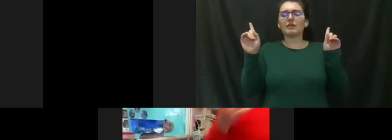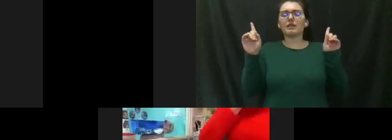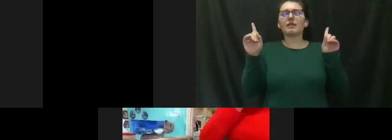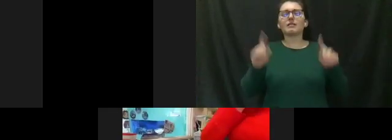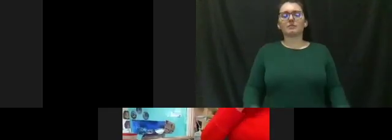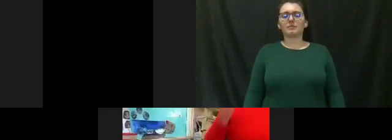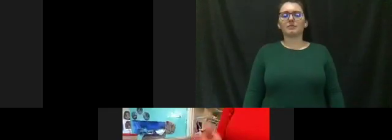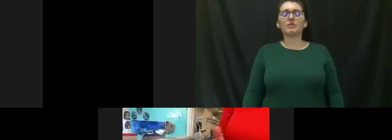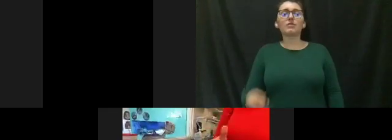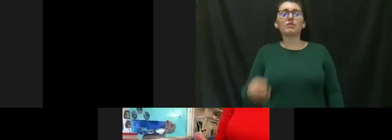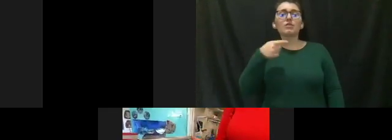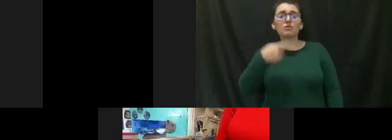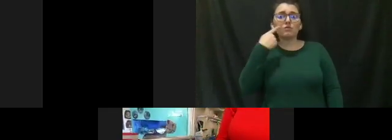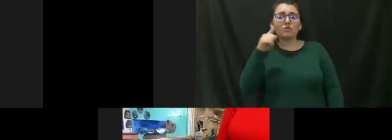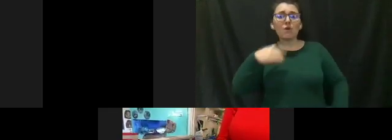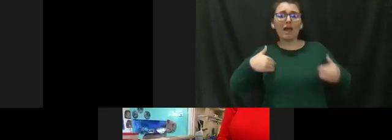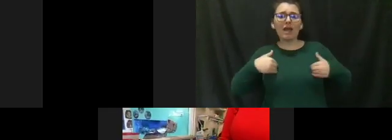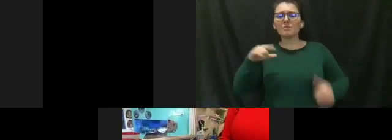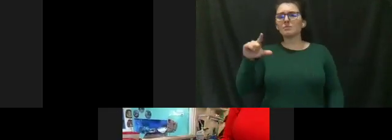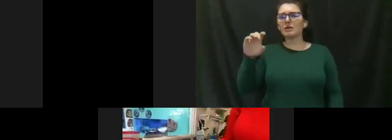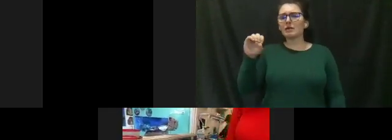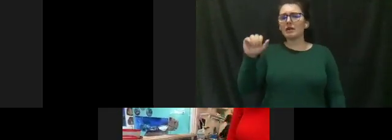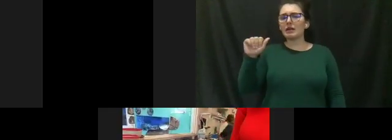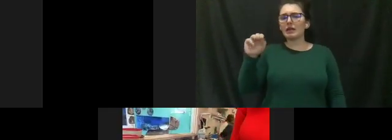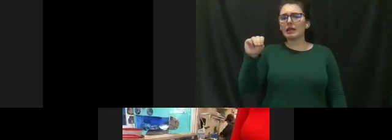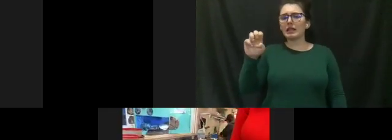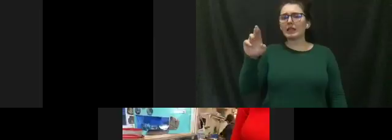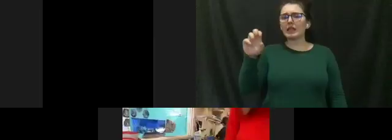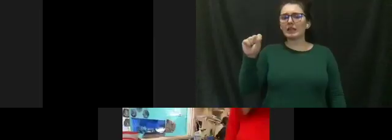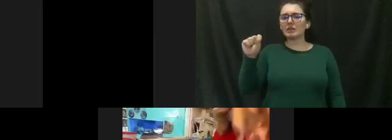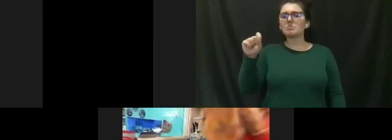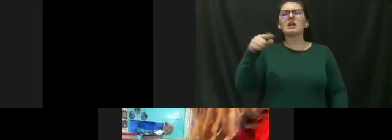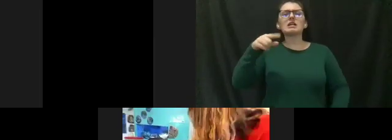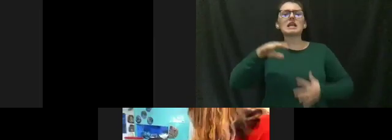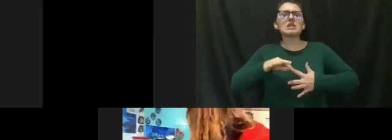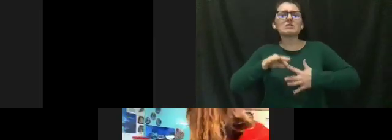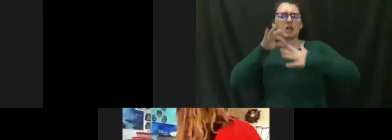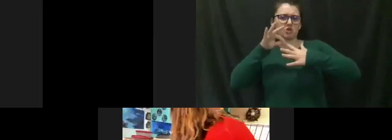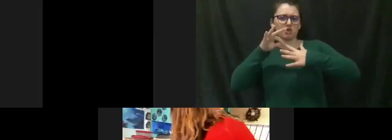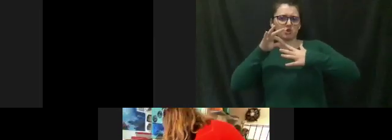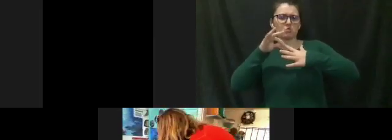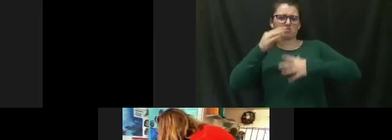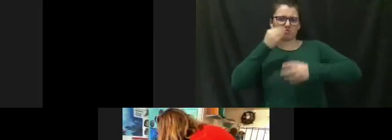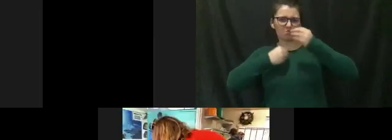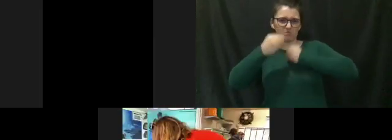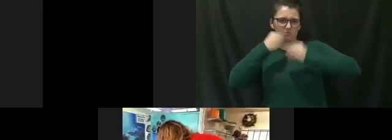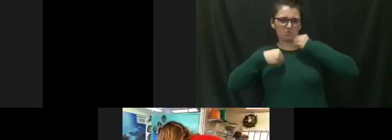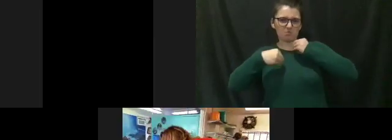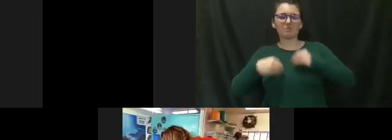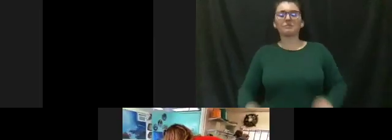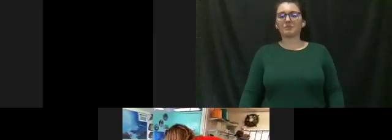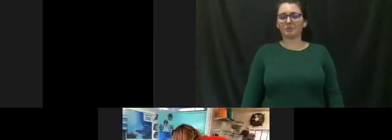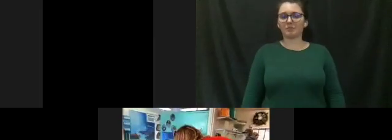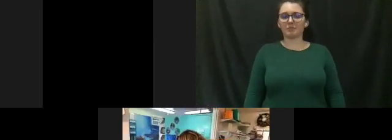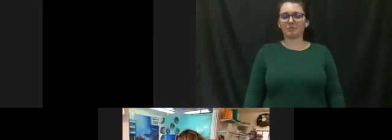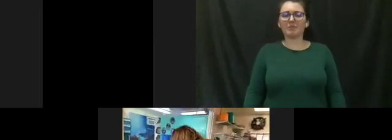our lemurs are the ones that are going to eat these special formulated diets. Like pellet food for our